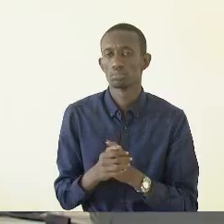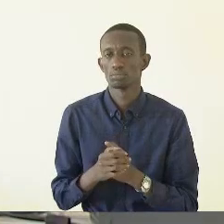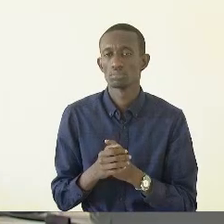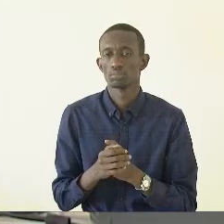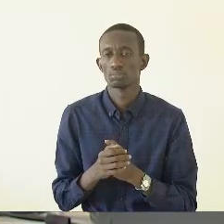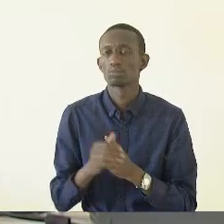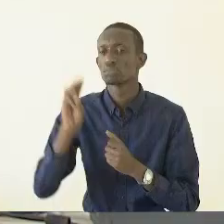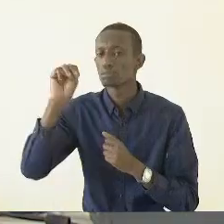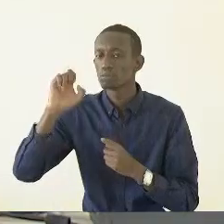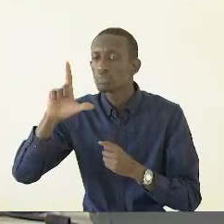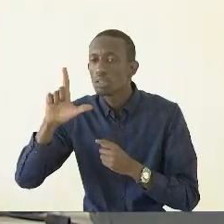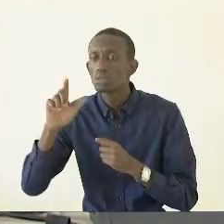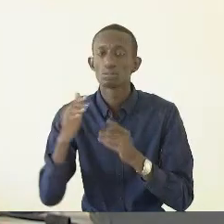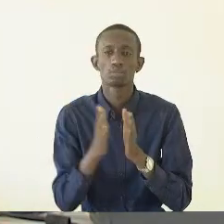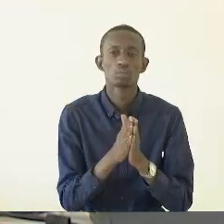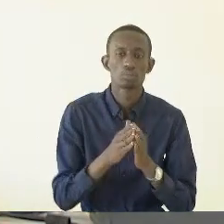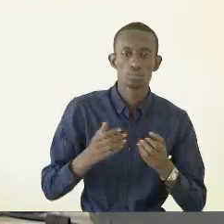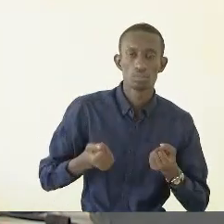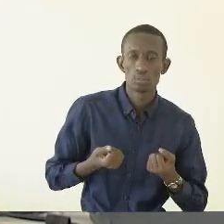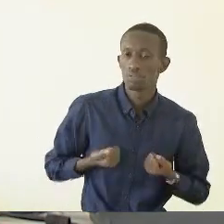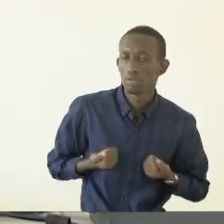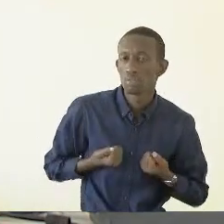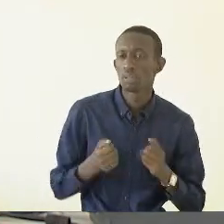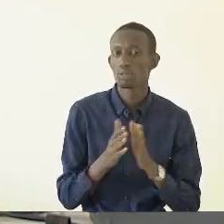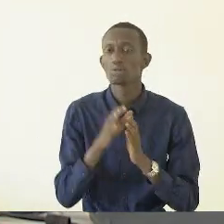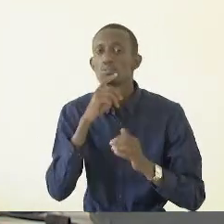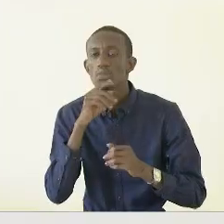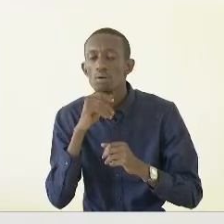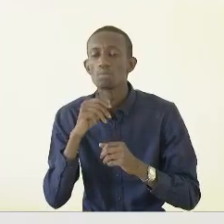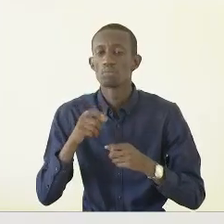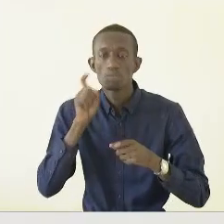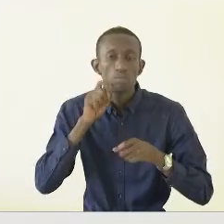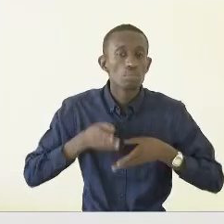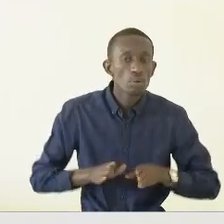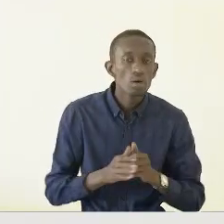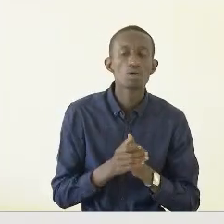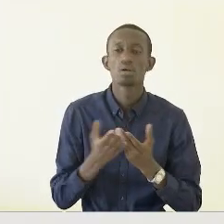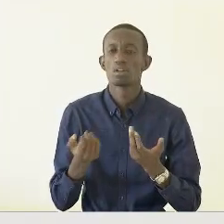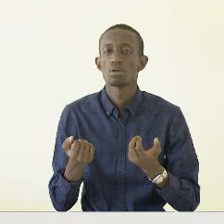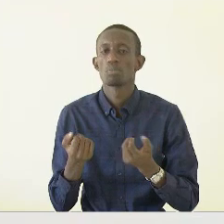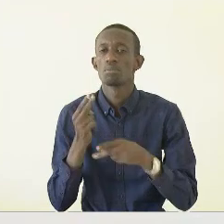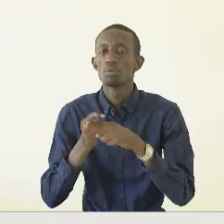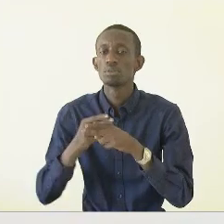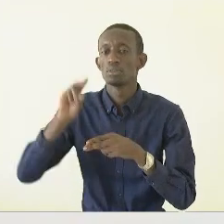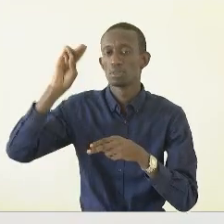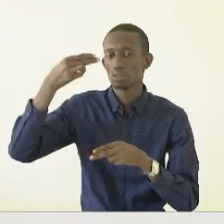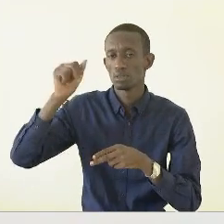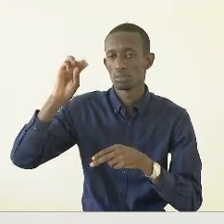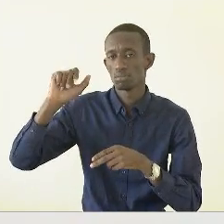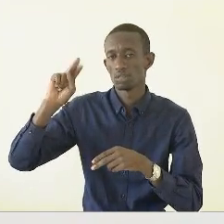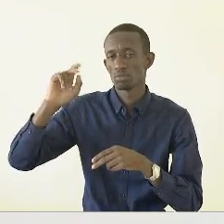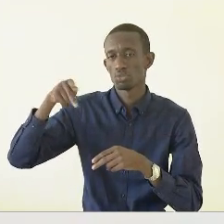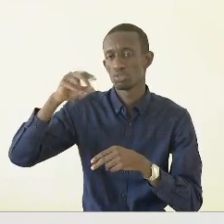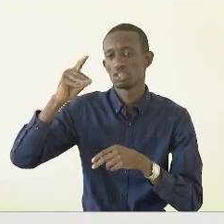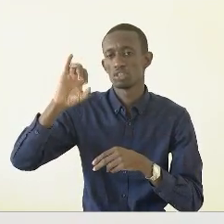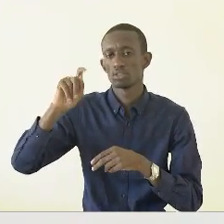call it hermaphrodite because it has got male parts and female parts. Others